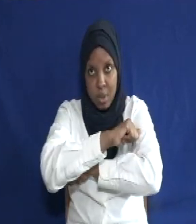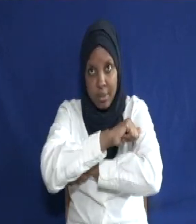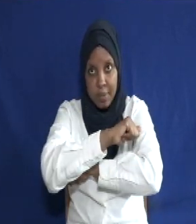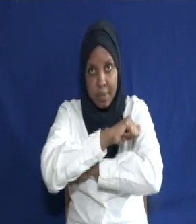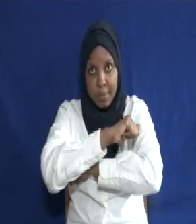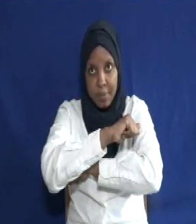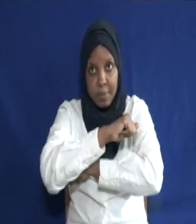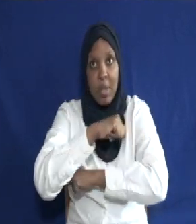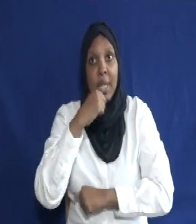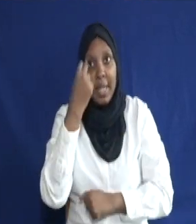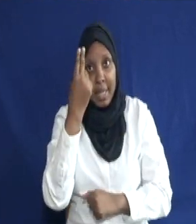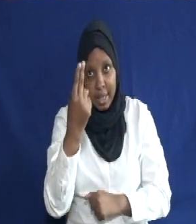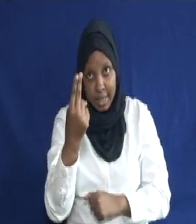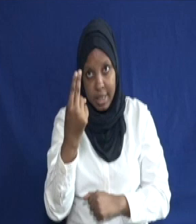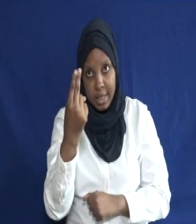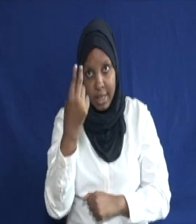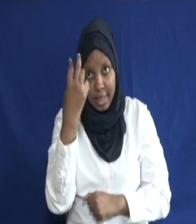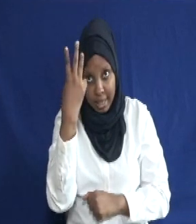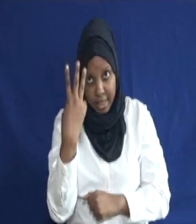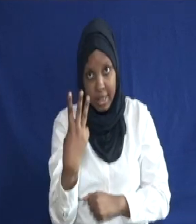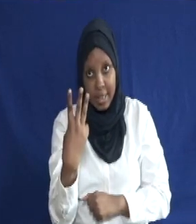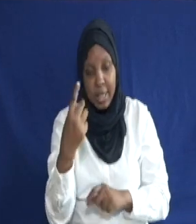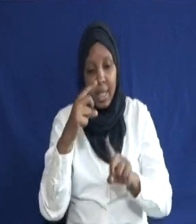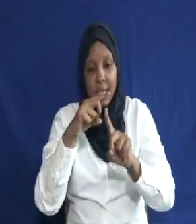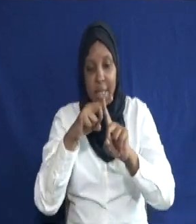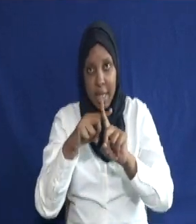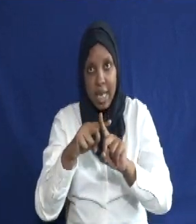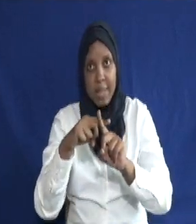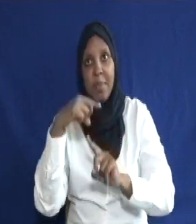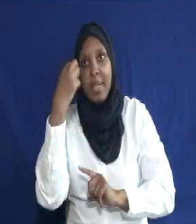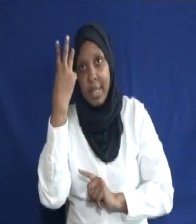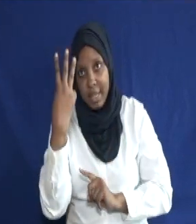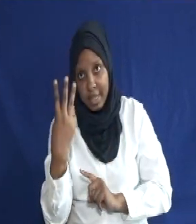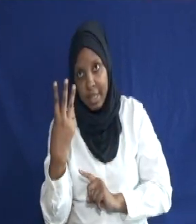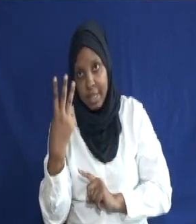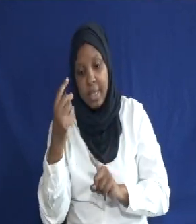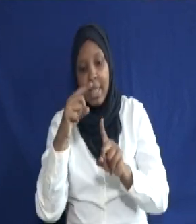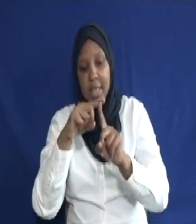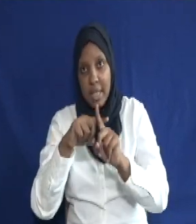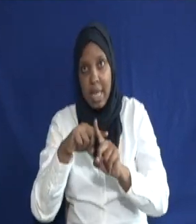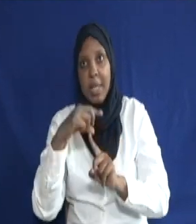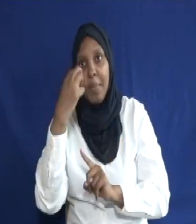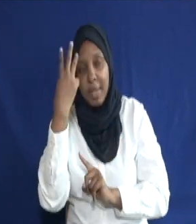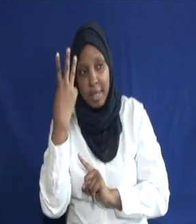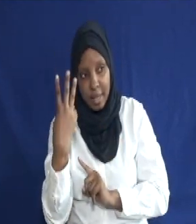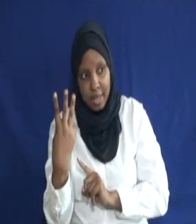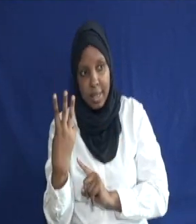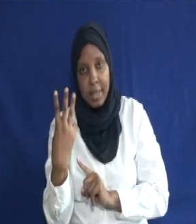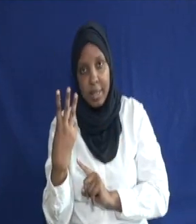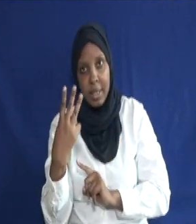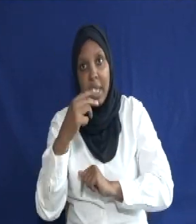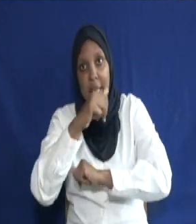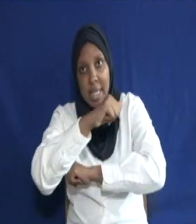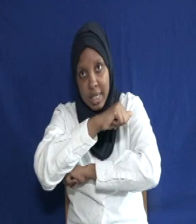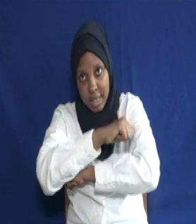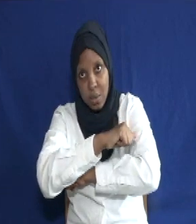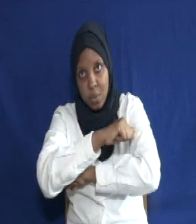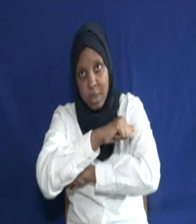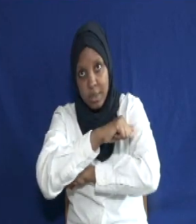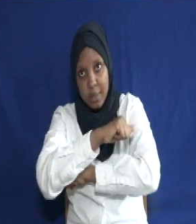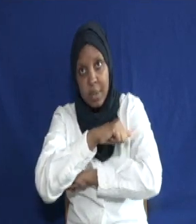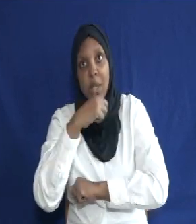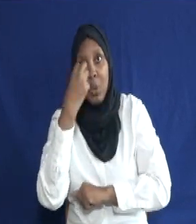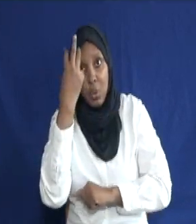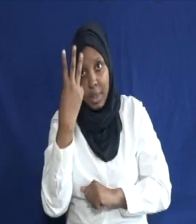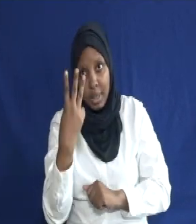And 16 is equal to 4 times 4. This is equal to 4